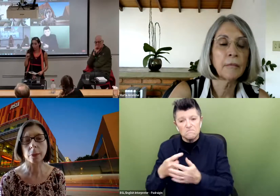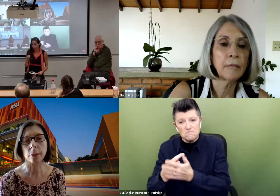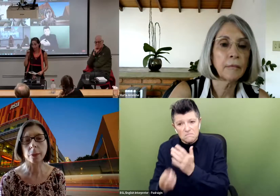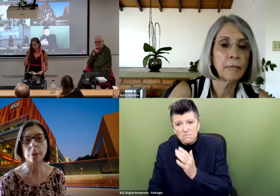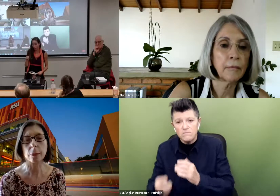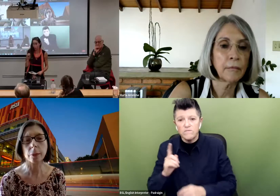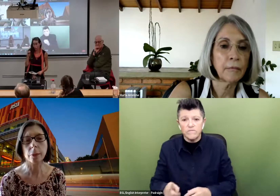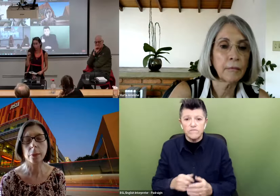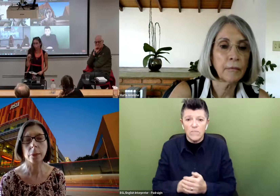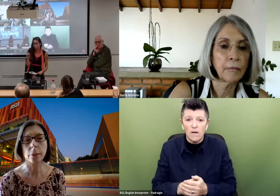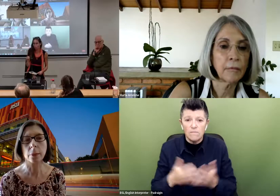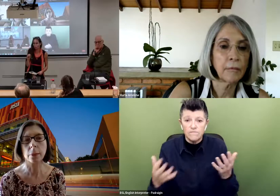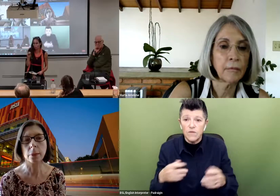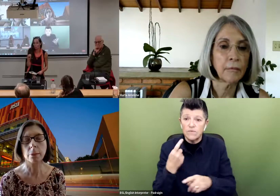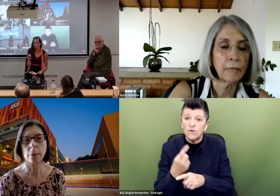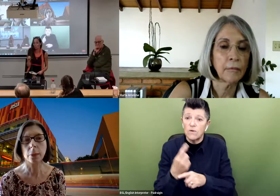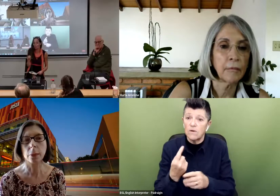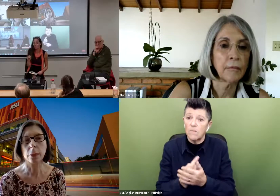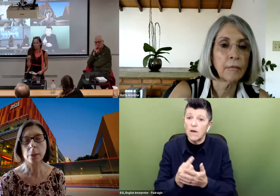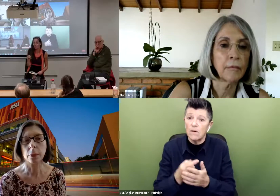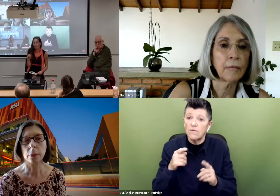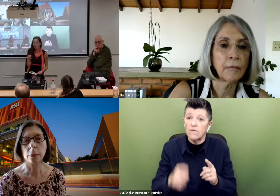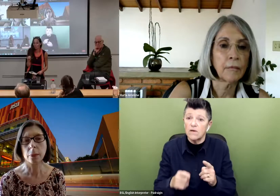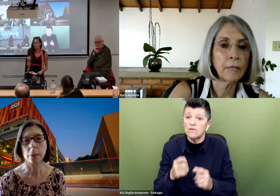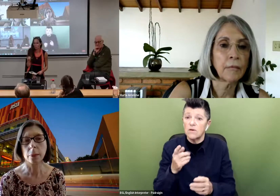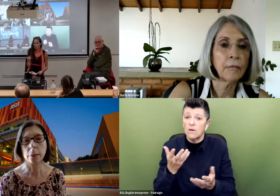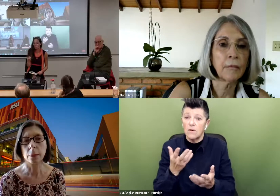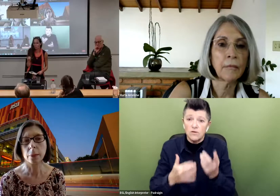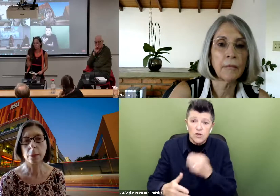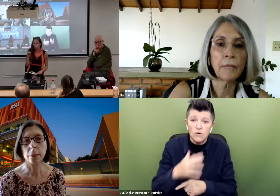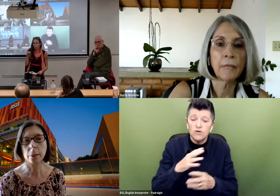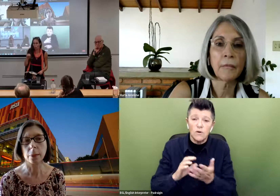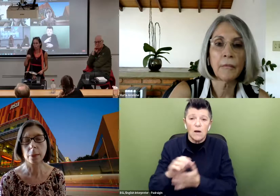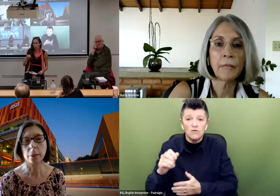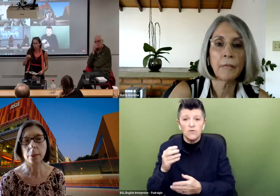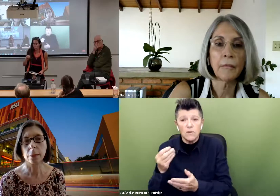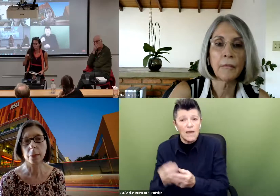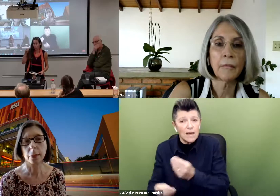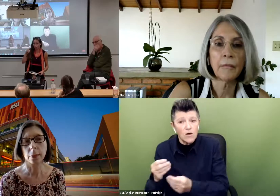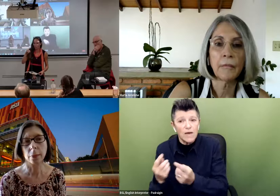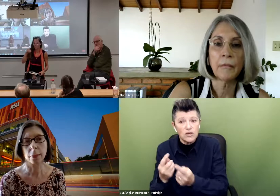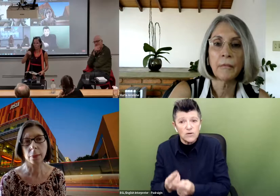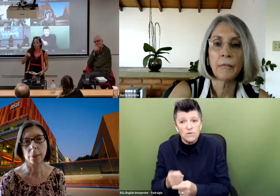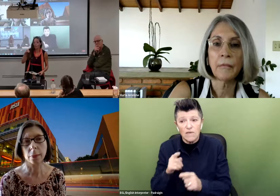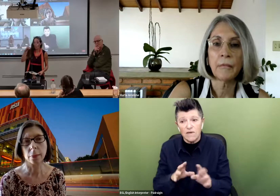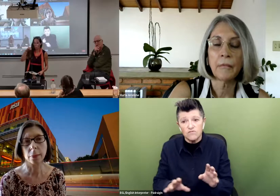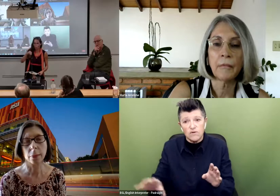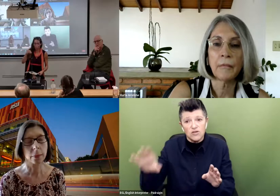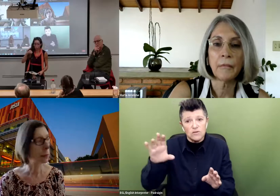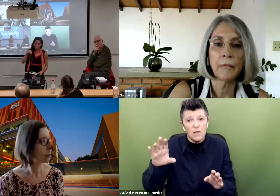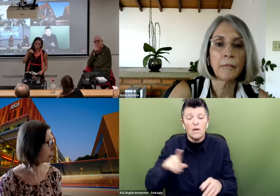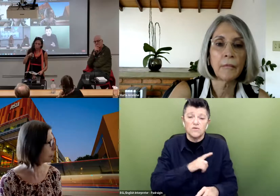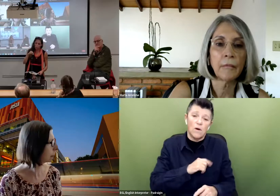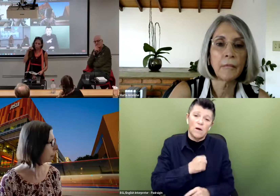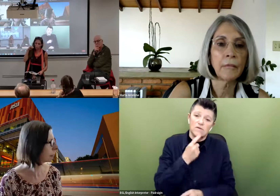at these, what are fundamentally social, cultural or socioeconomic issues in these particular regions. So that's also one of the reasons why I say you need to understand what